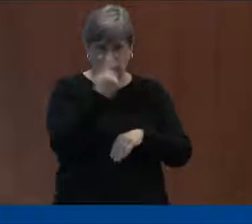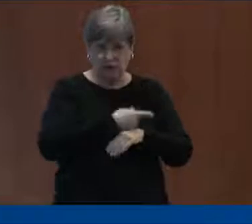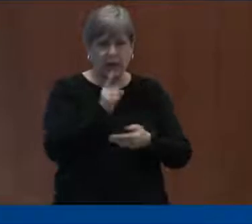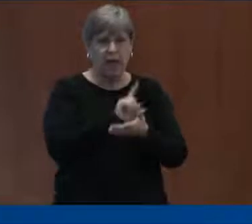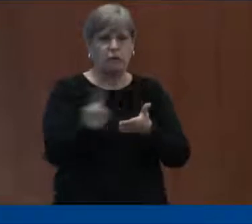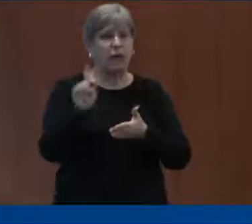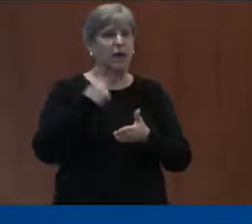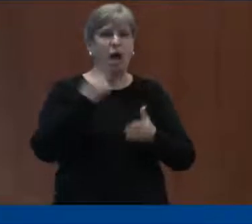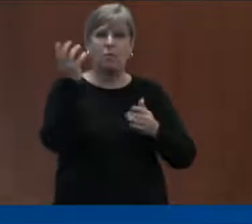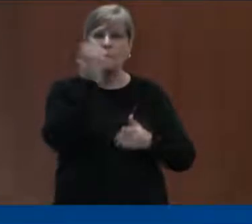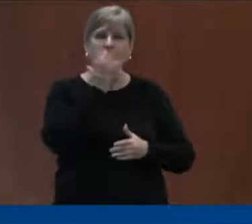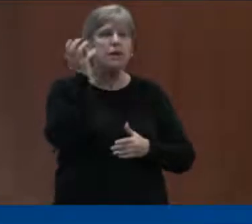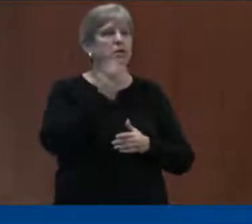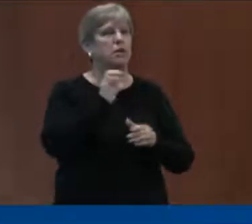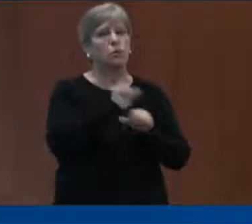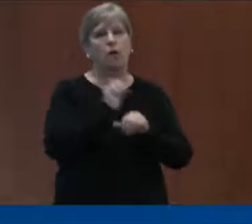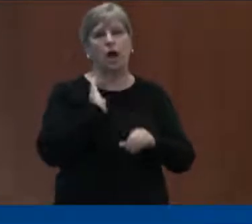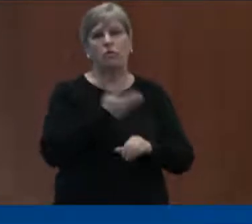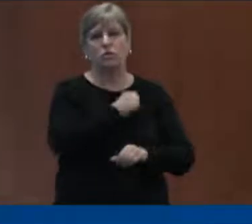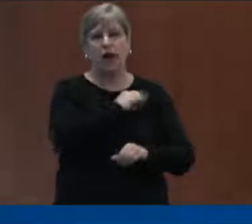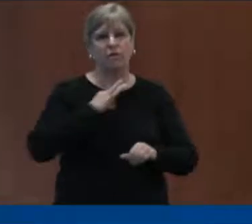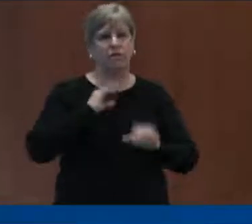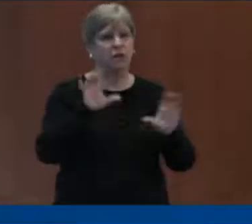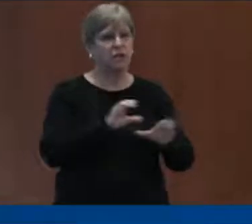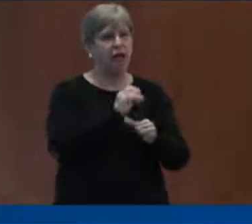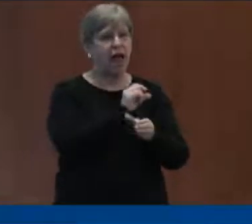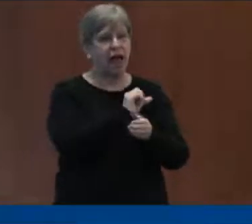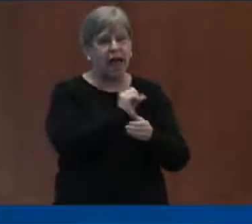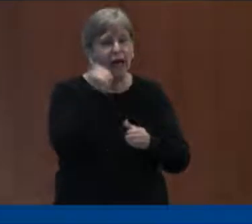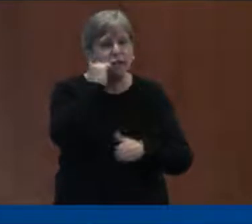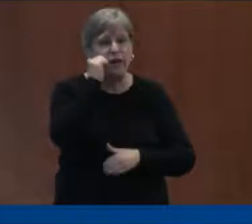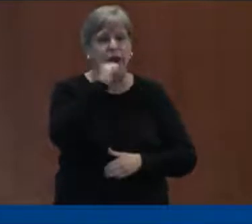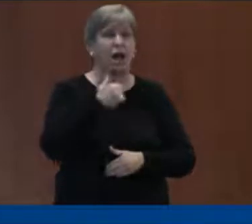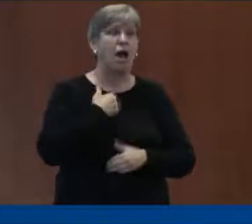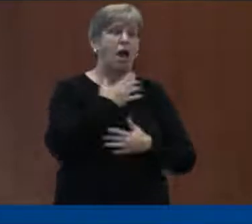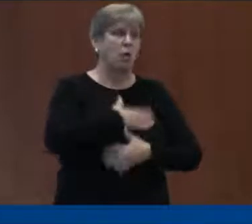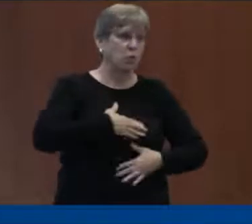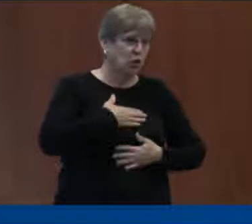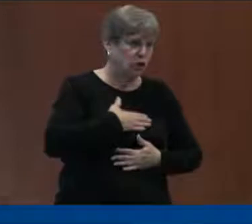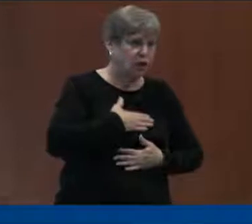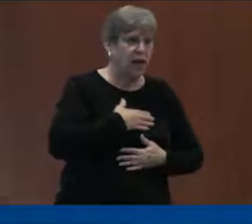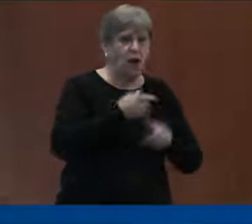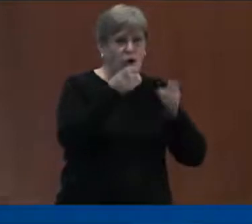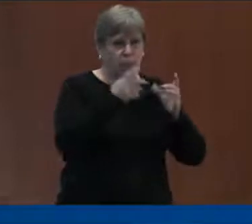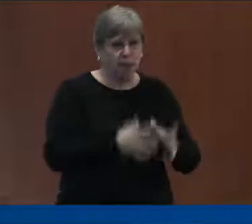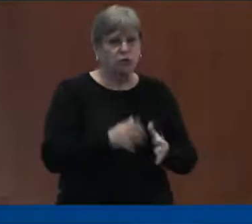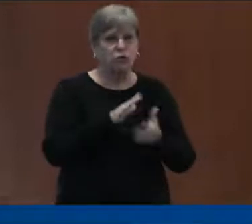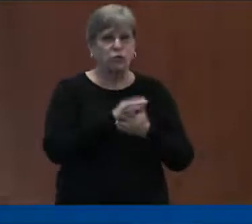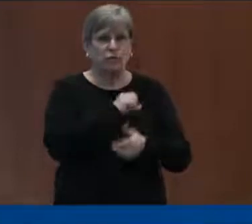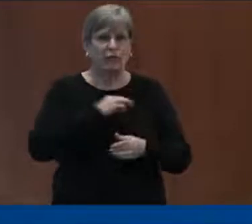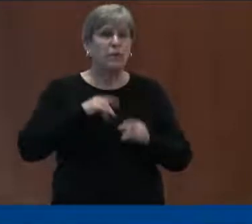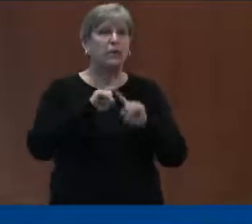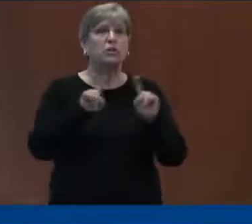work that our staff does every single day. I appreciate our ESP, I appreciate our administrators, but this is the week that we turn the spotlight